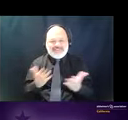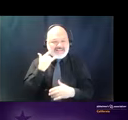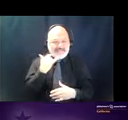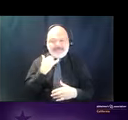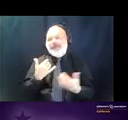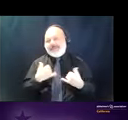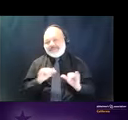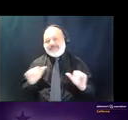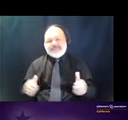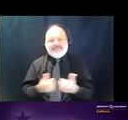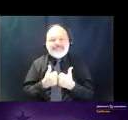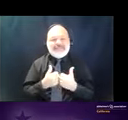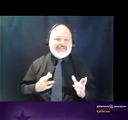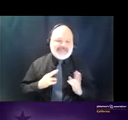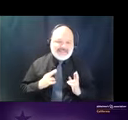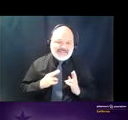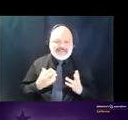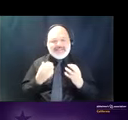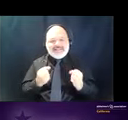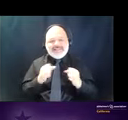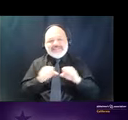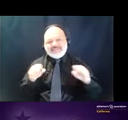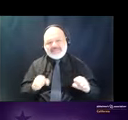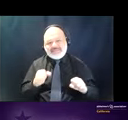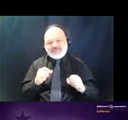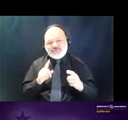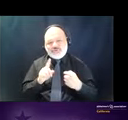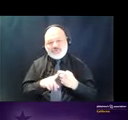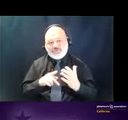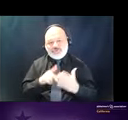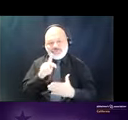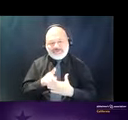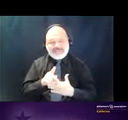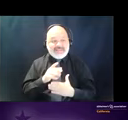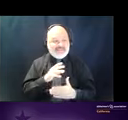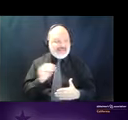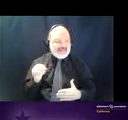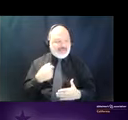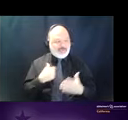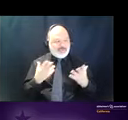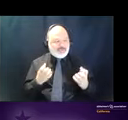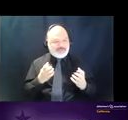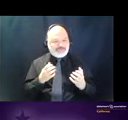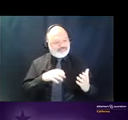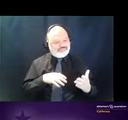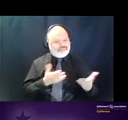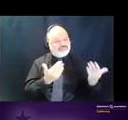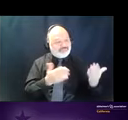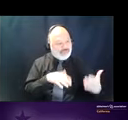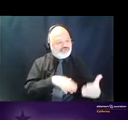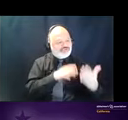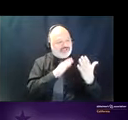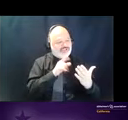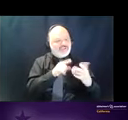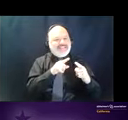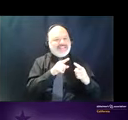challenges in retirement, healthy aging, housing, and access to programs. And ideally, we need to address upstream